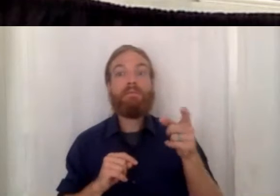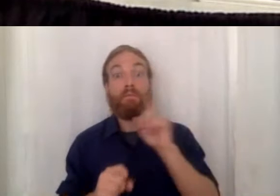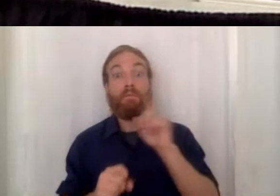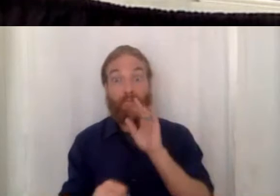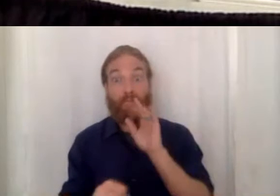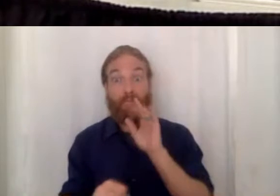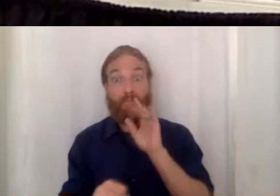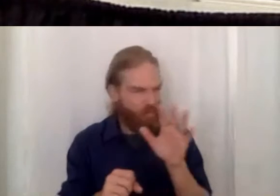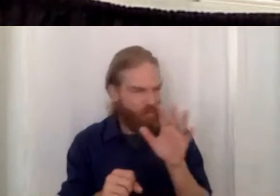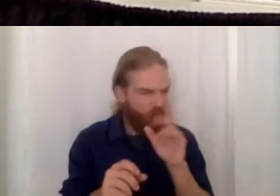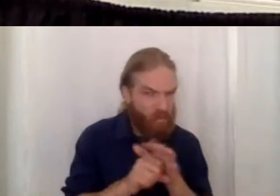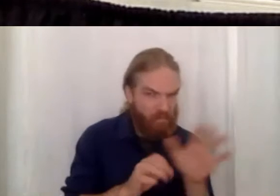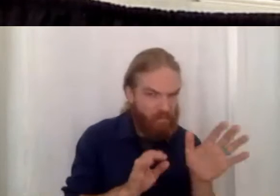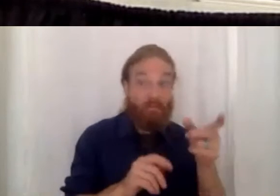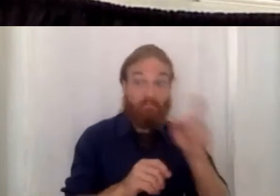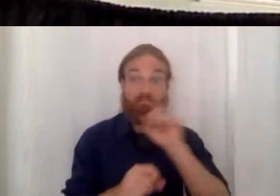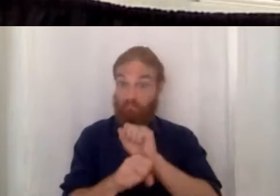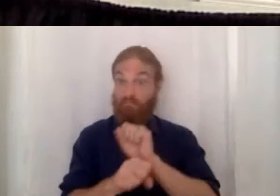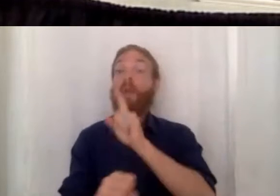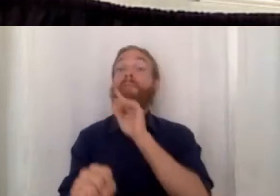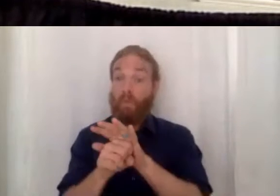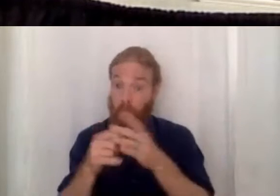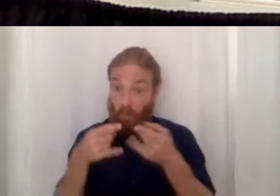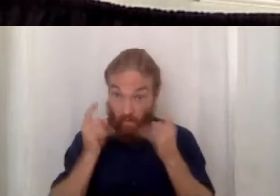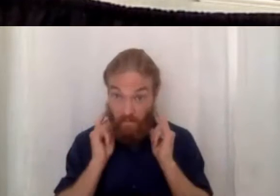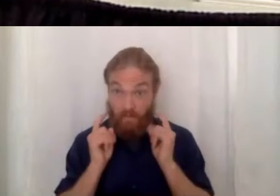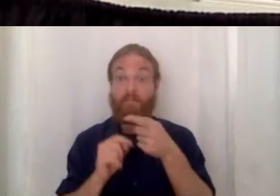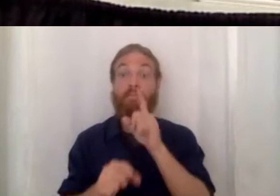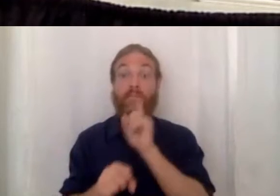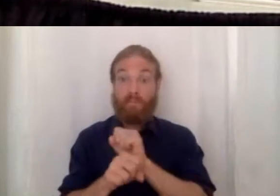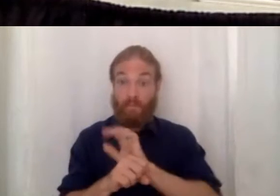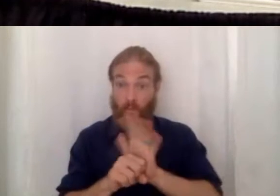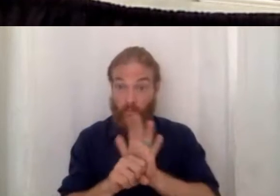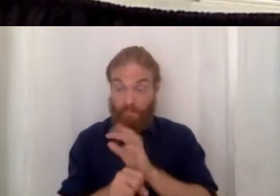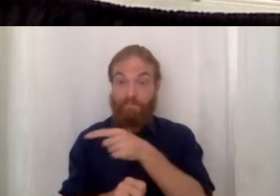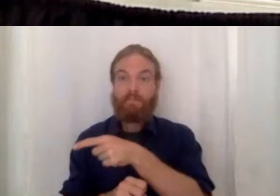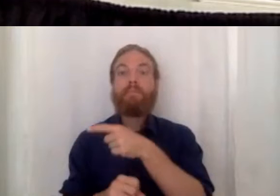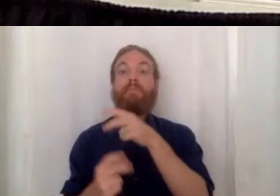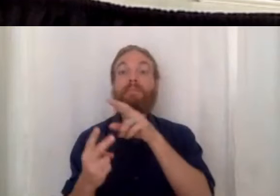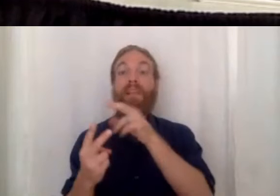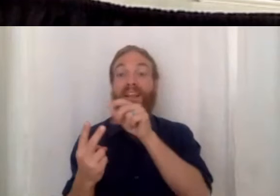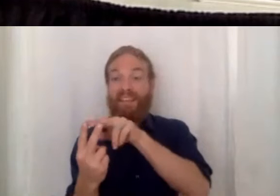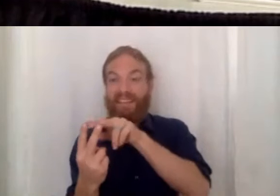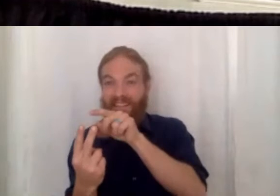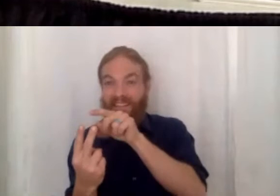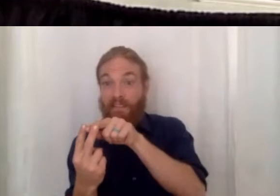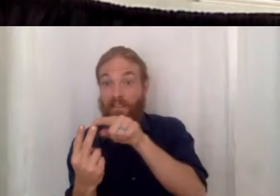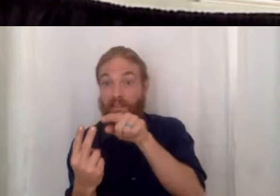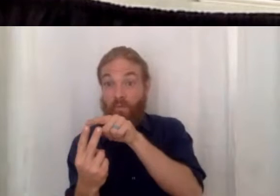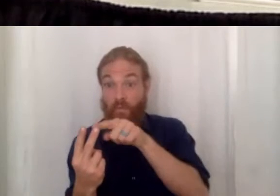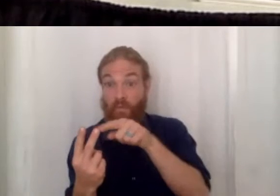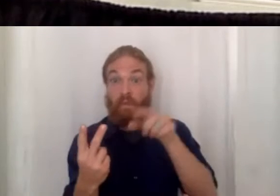is exposed does not have to quarantine. So there, for the shared goal with public health and also school